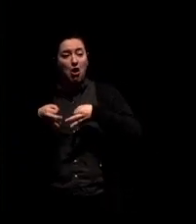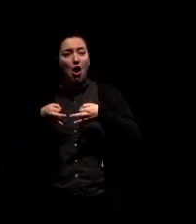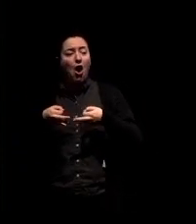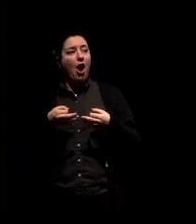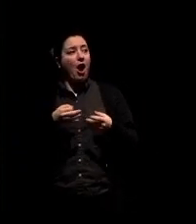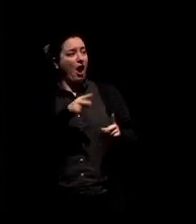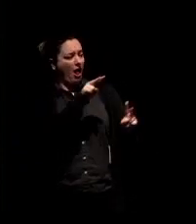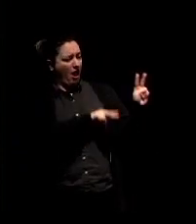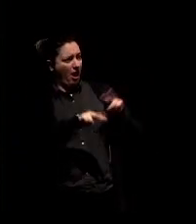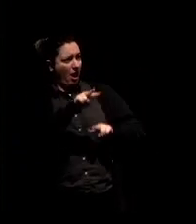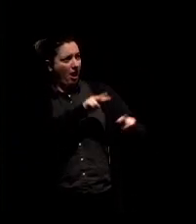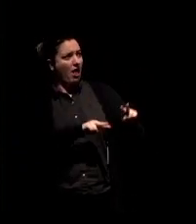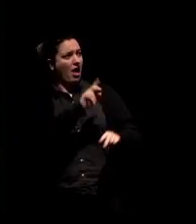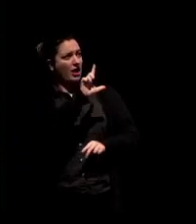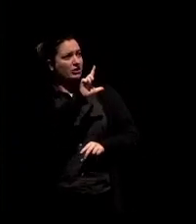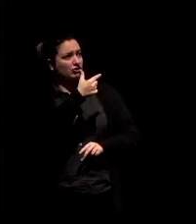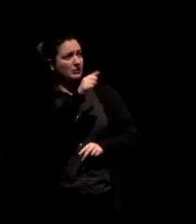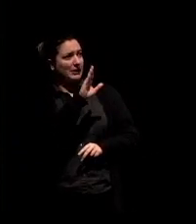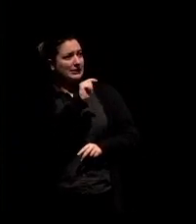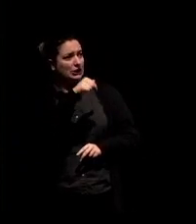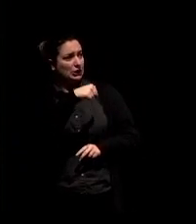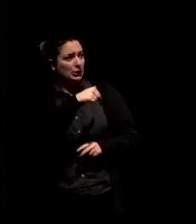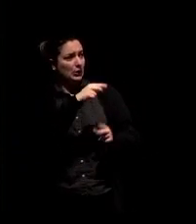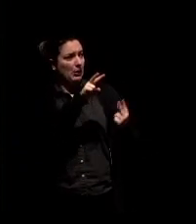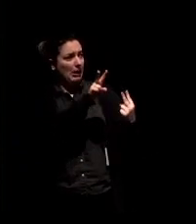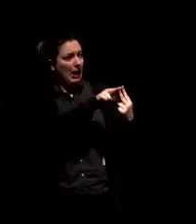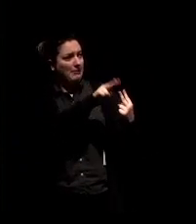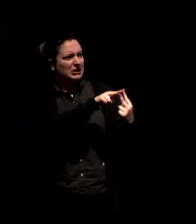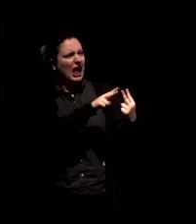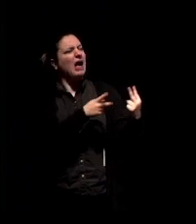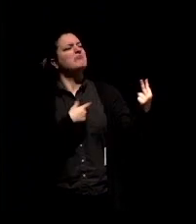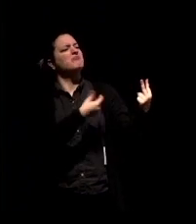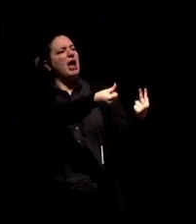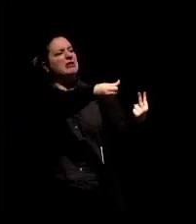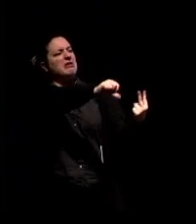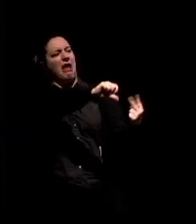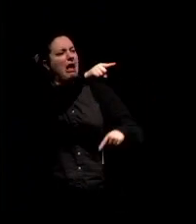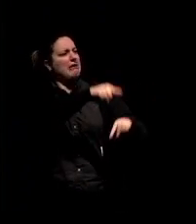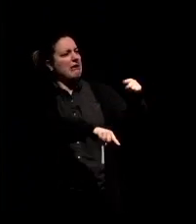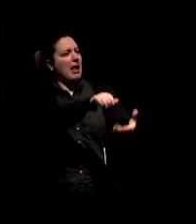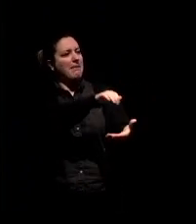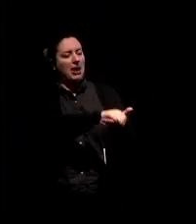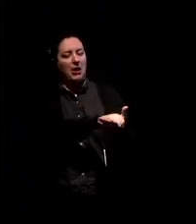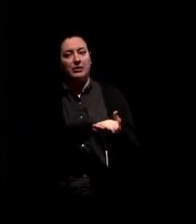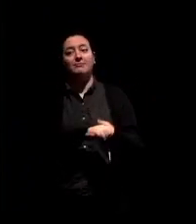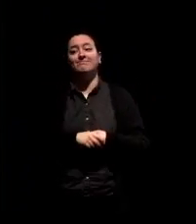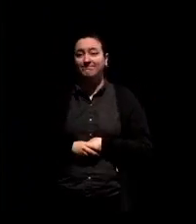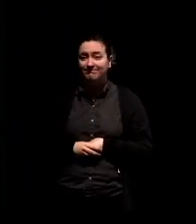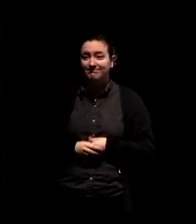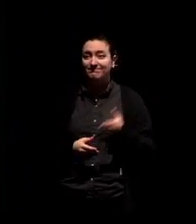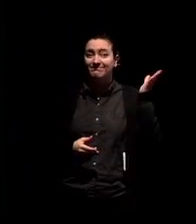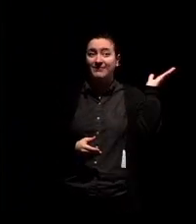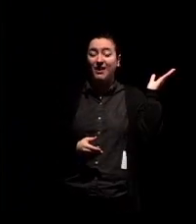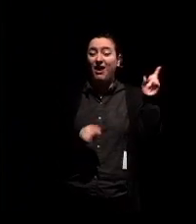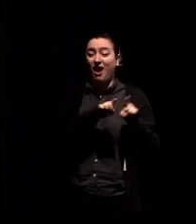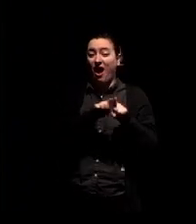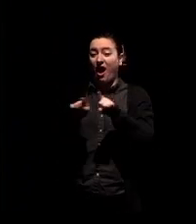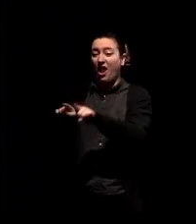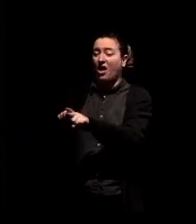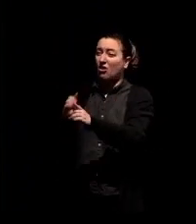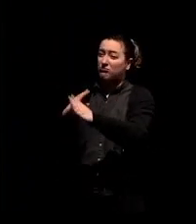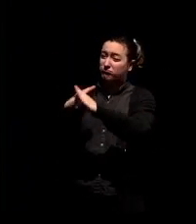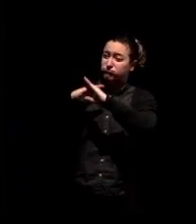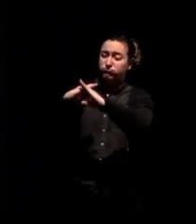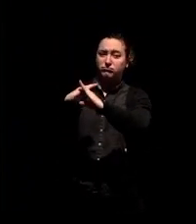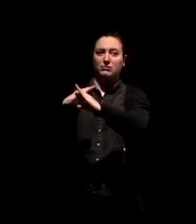a bill that will likely get through. And Tennessee becomes the first state in 2023 to restrict drag performances. And so this was